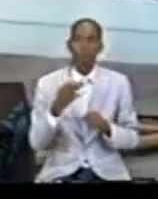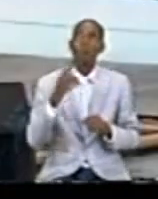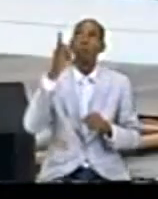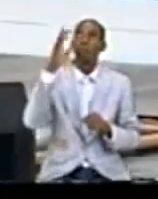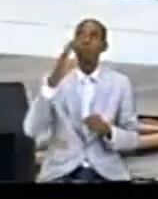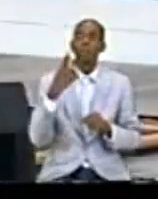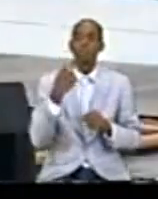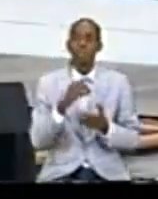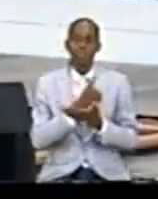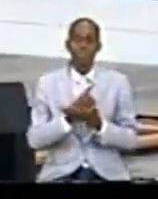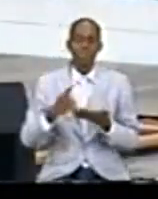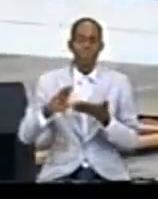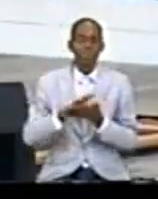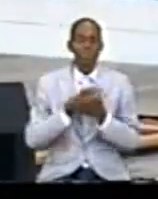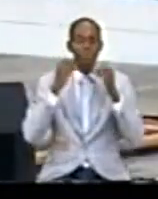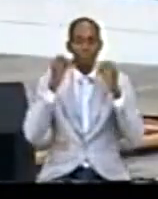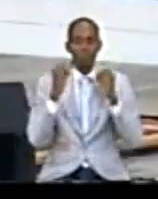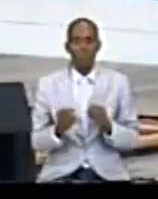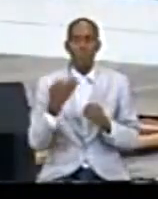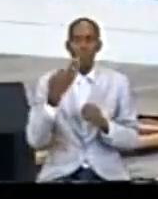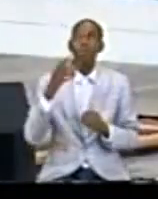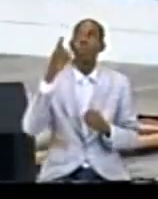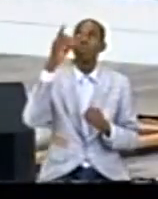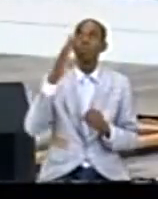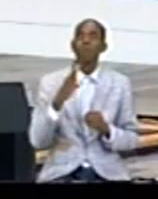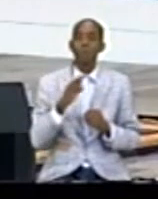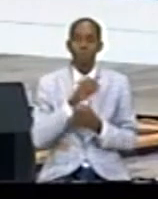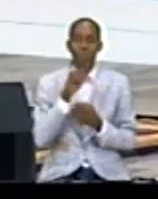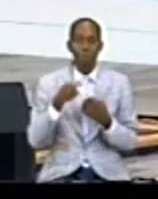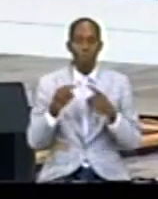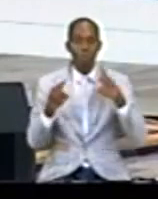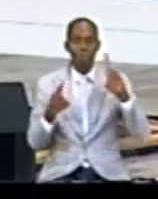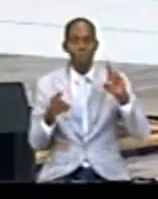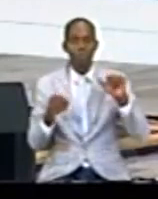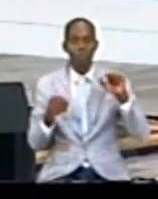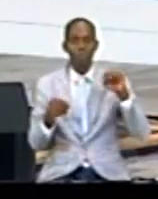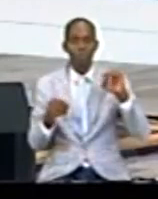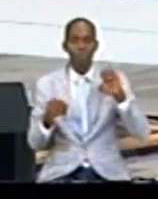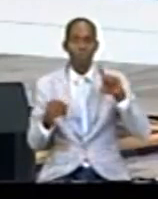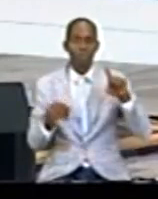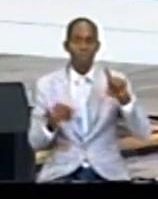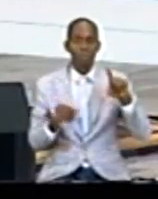supernatural power of God, when he entered, or